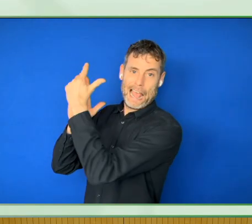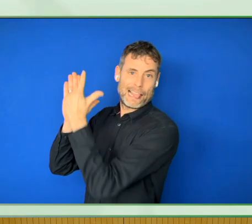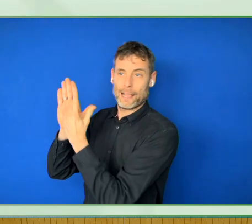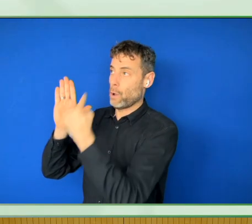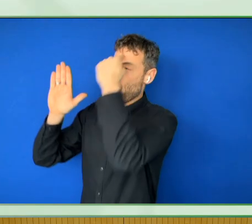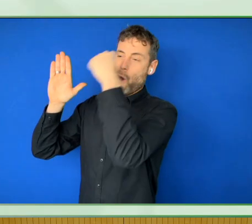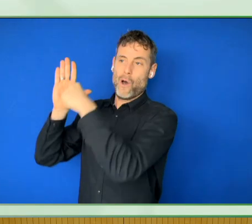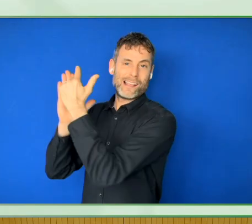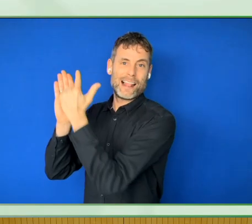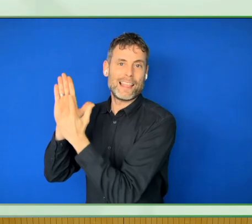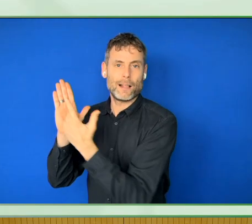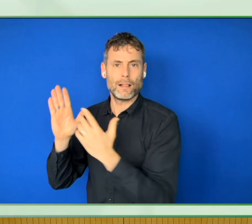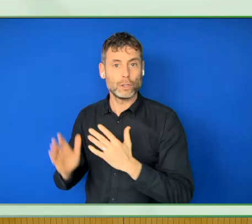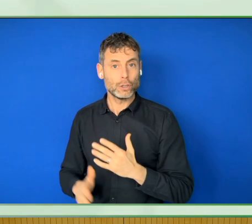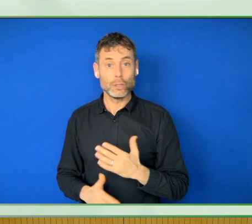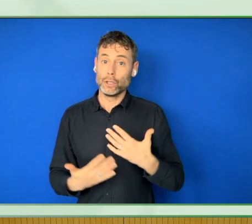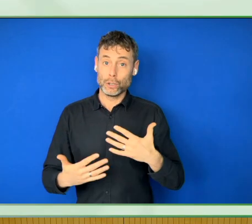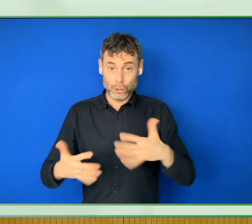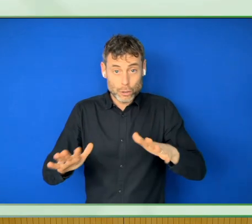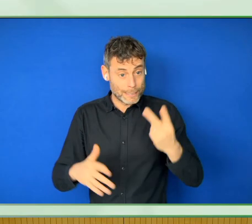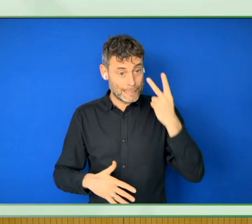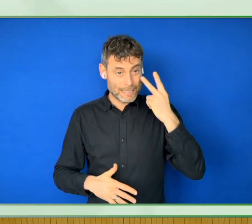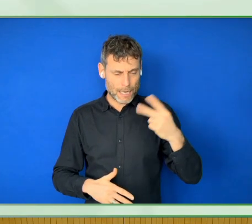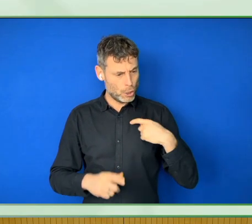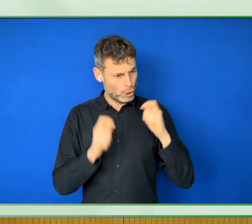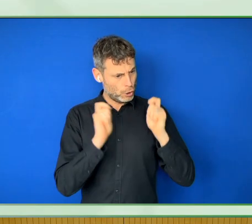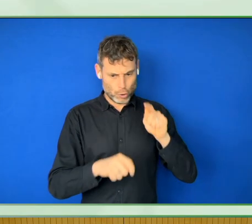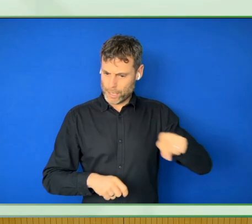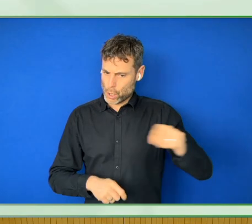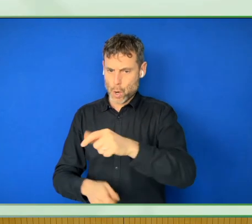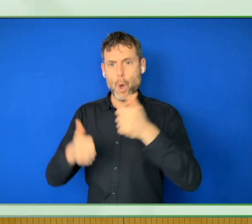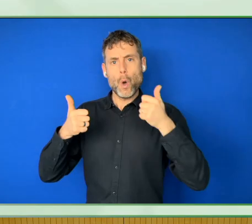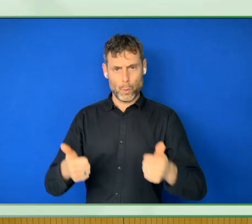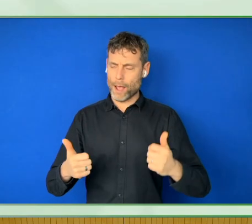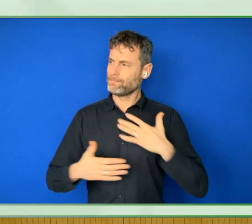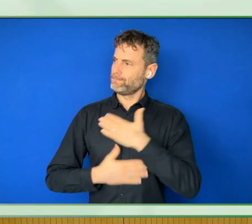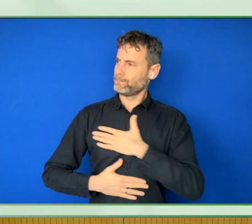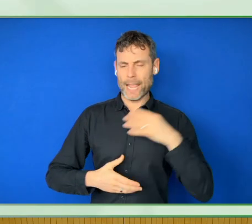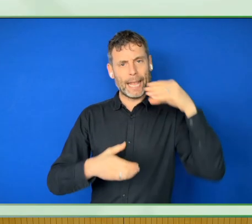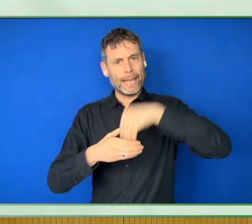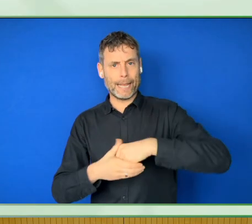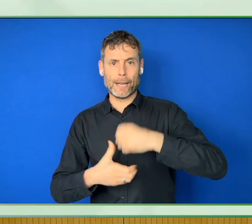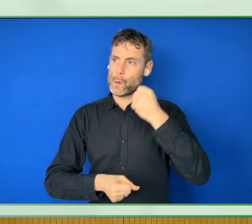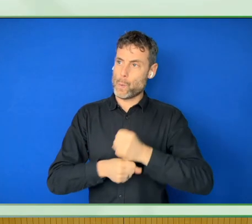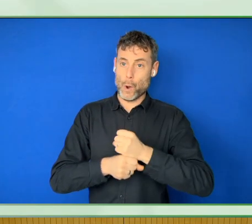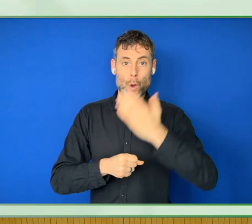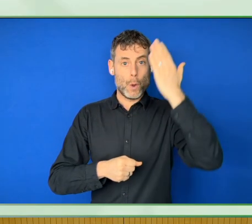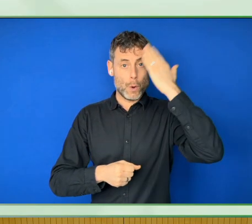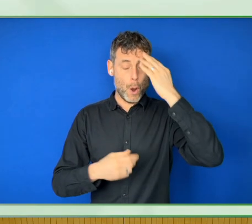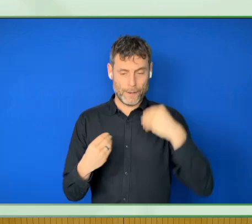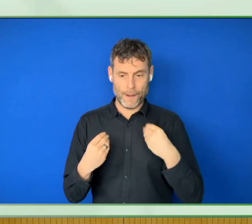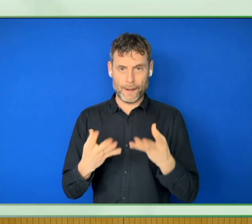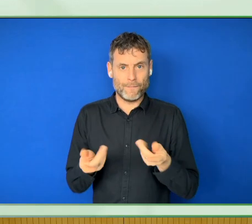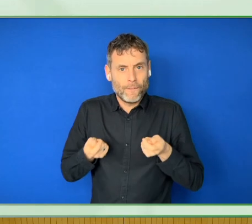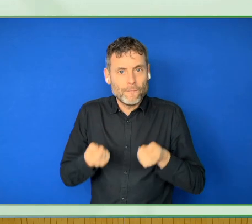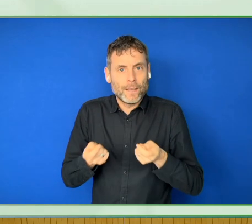productivity. Everyone who's communicating to business about these issues needs to be more adept at those kinds of messages. If